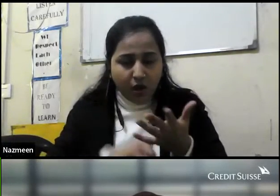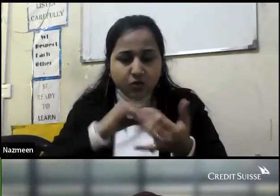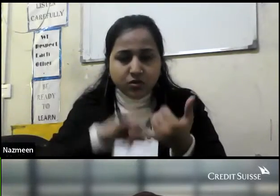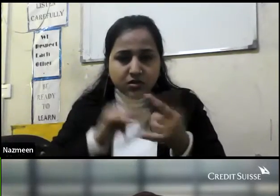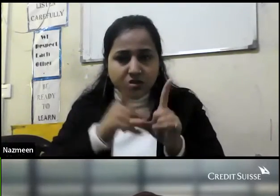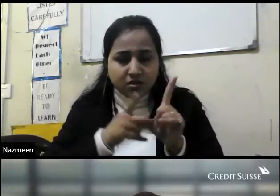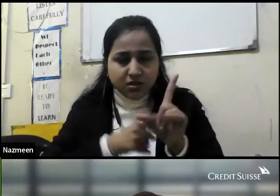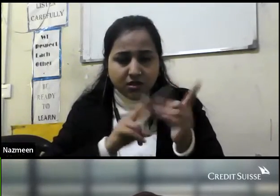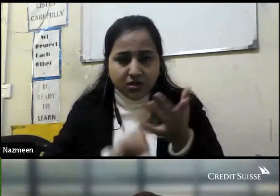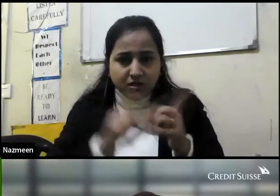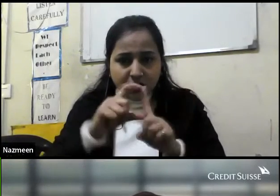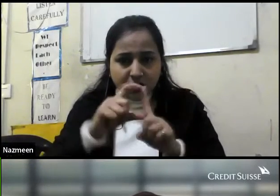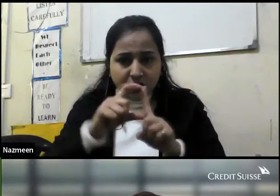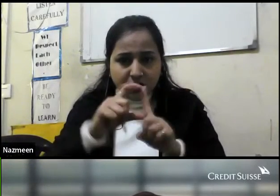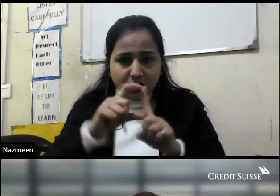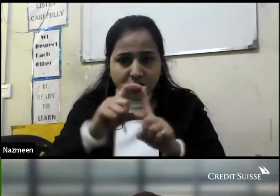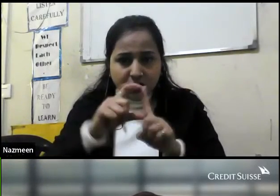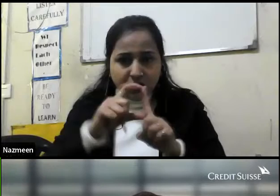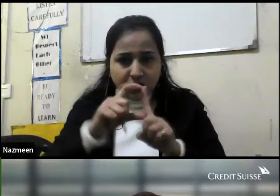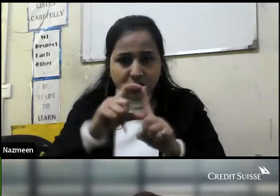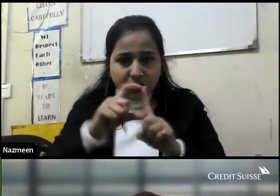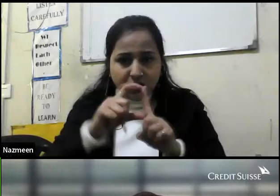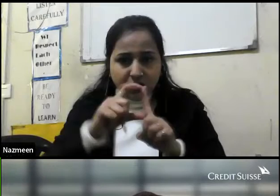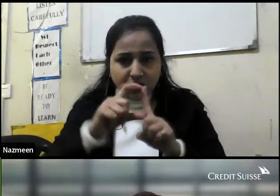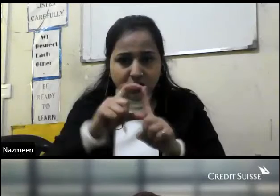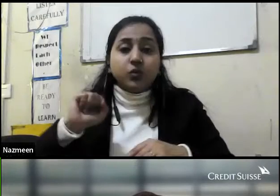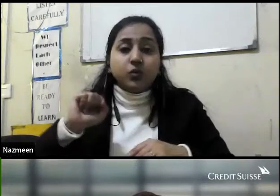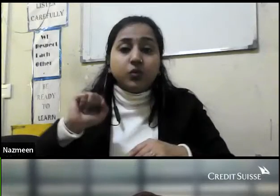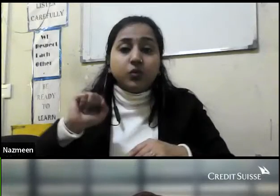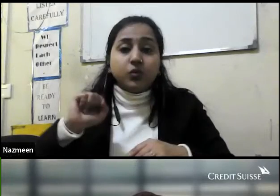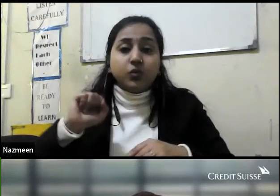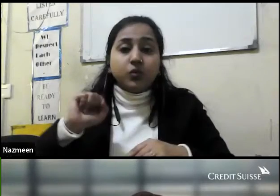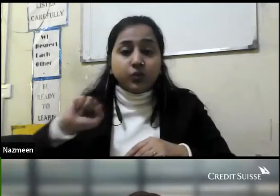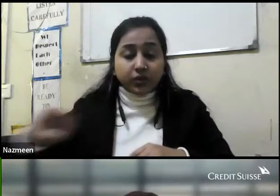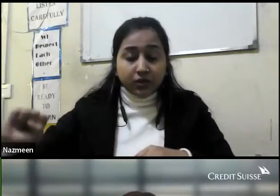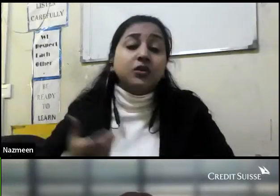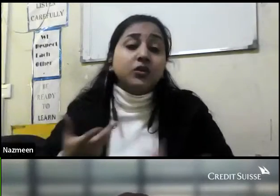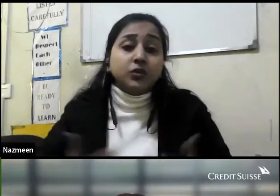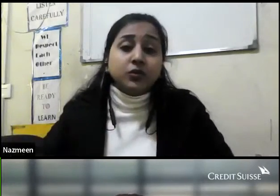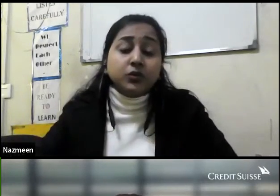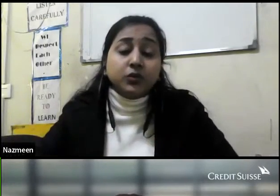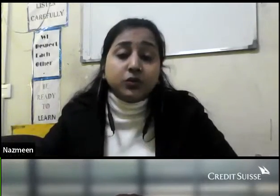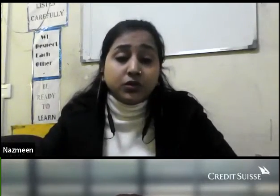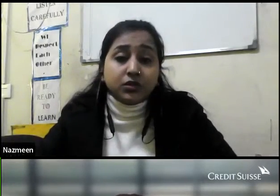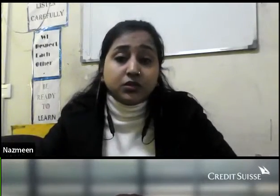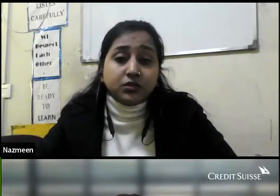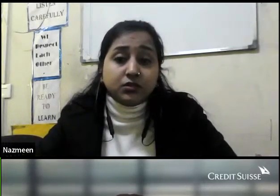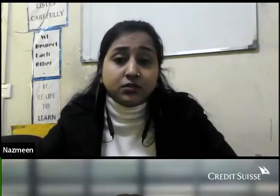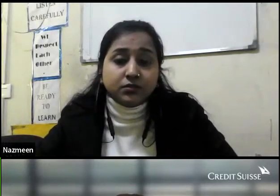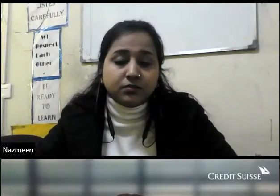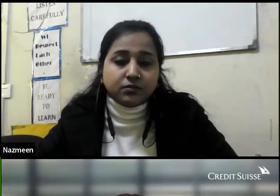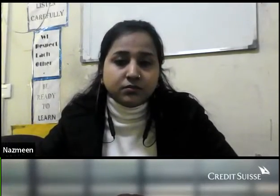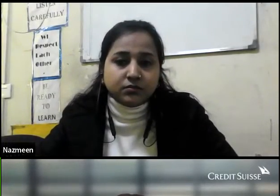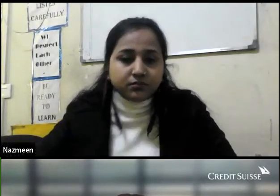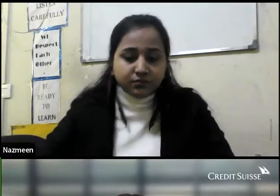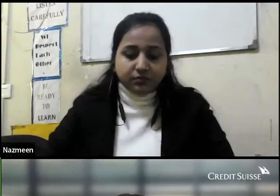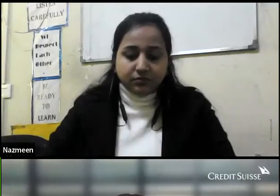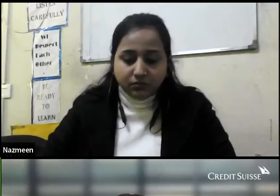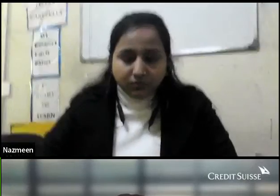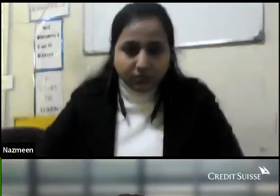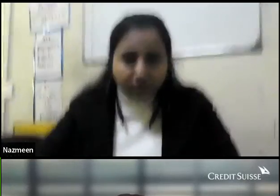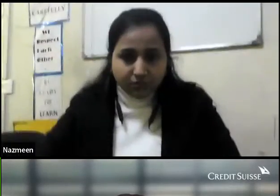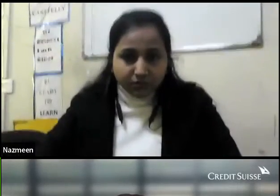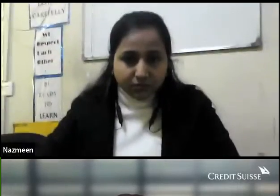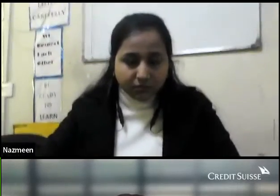paralyzed, but waist up she was okay. So I got her in my team, and because of just to bring seriousness to Kotak, to